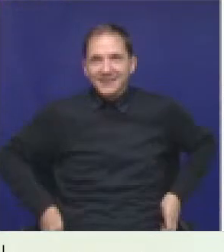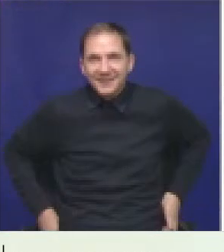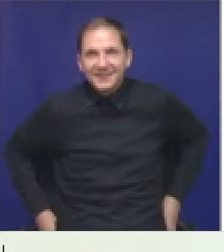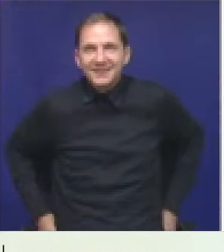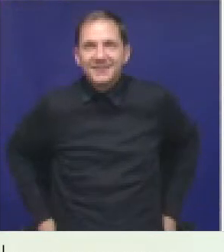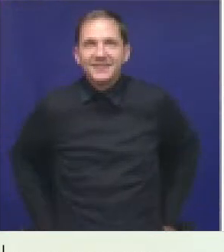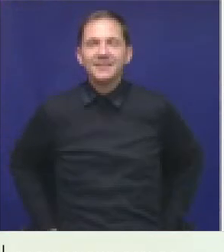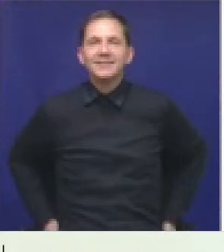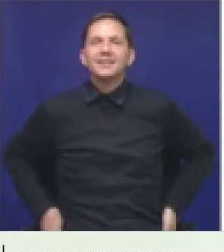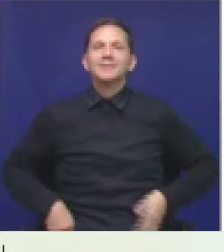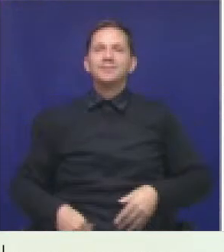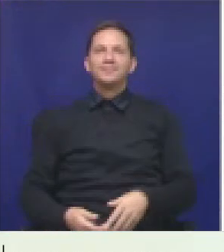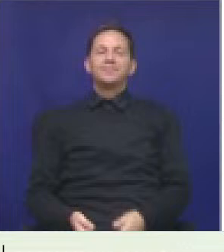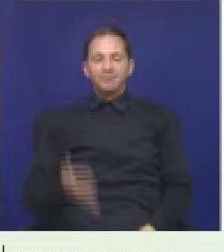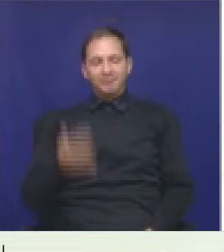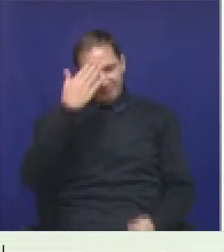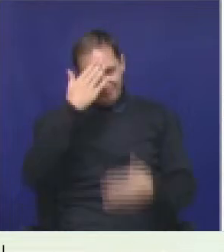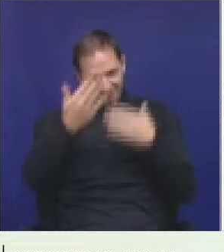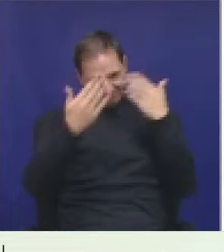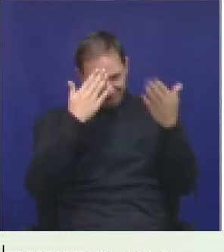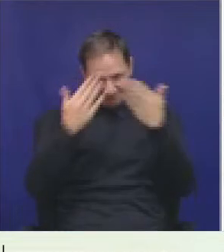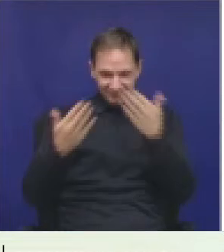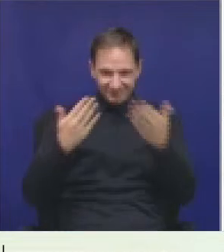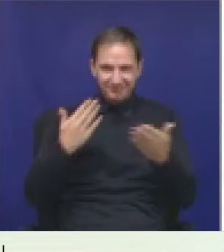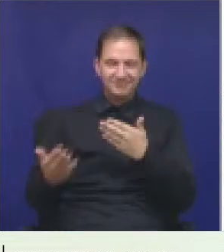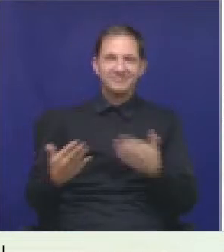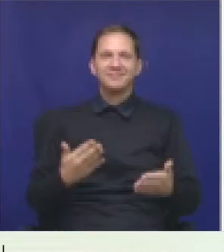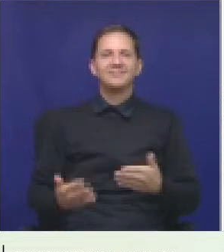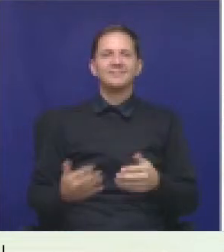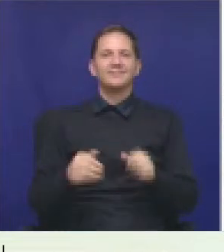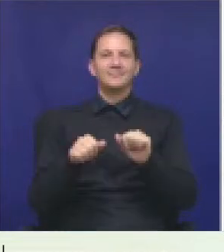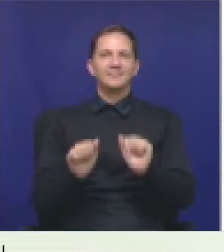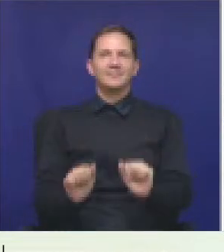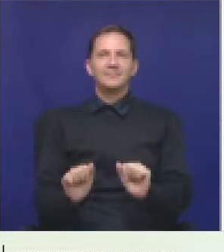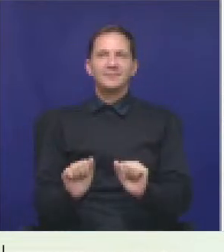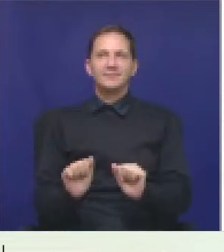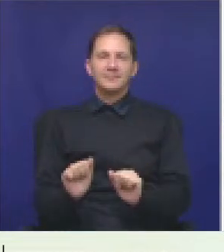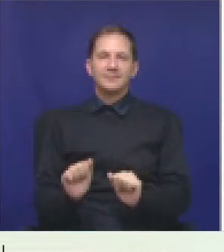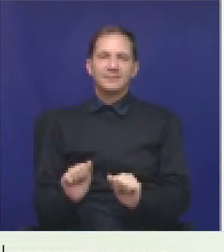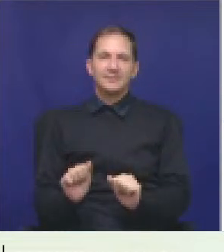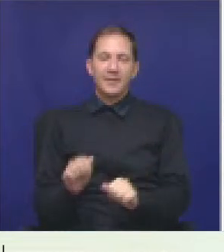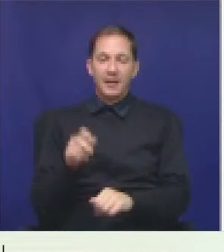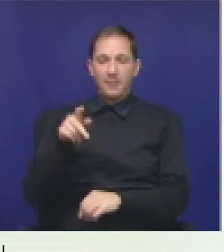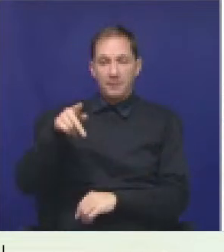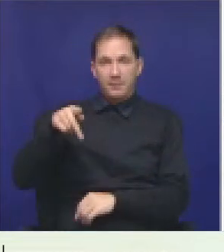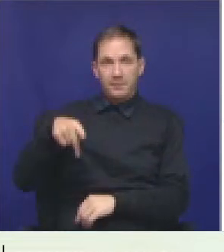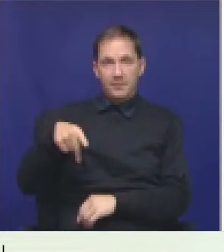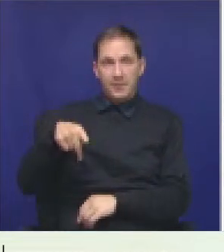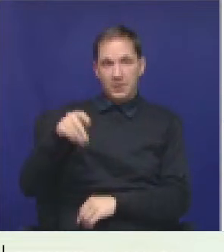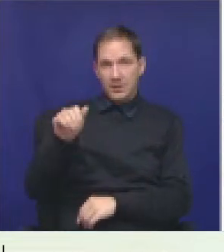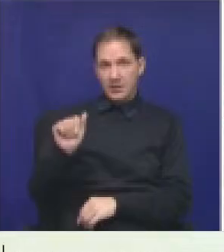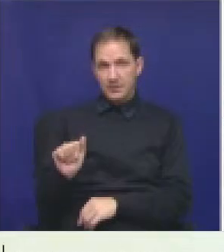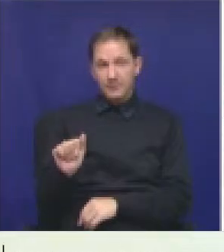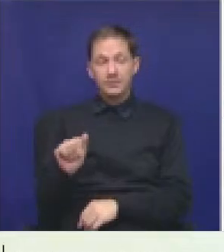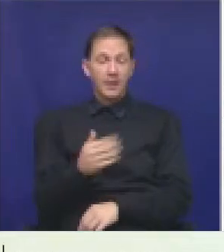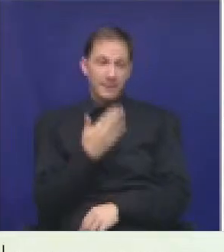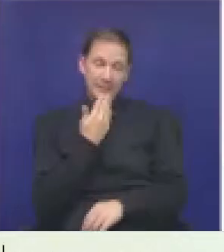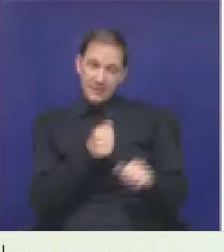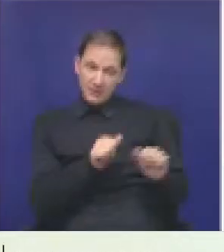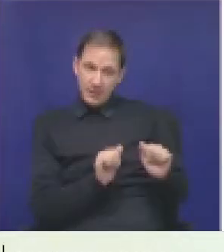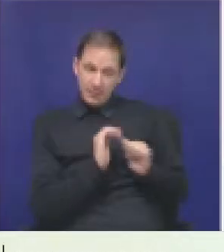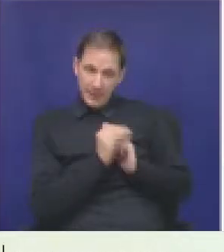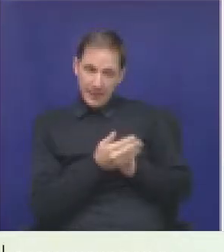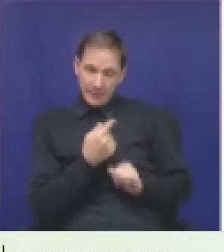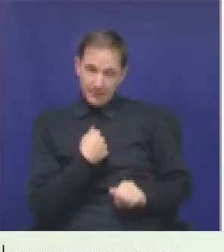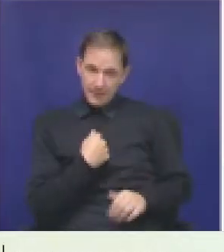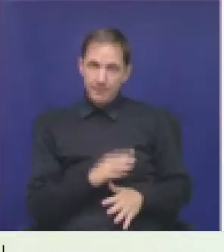Thank you, House Chairperson. Greetings, honorable members. The Patriotic Chairperson. The